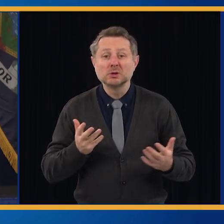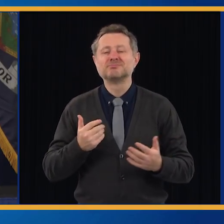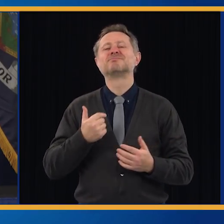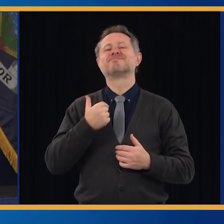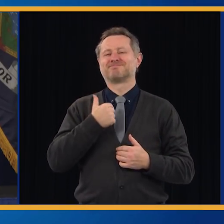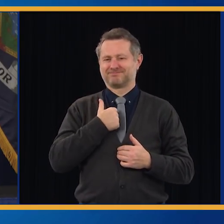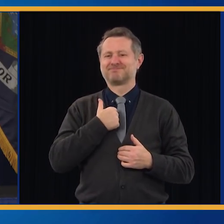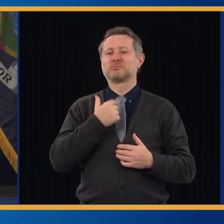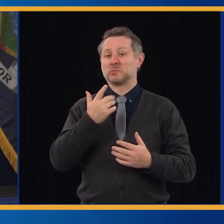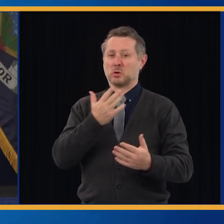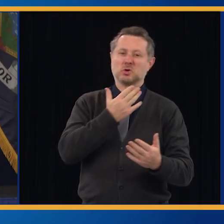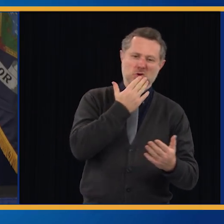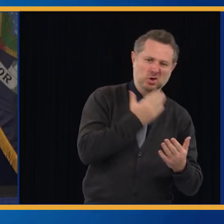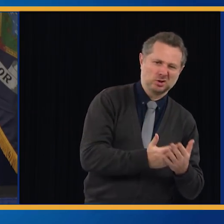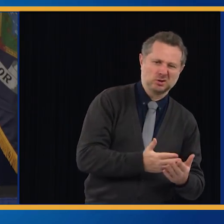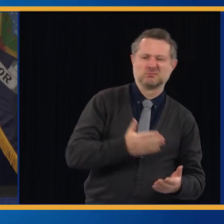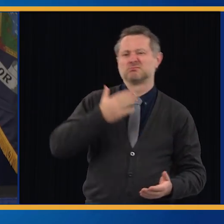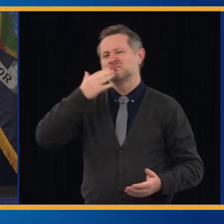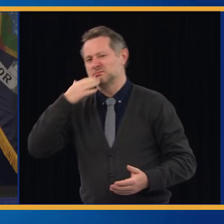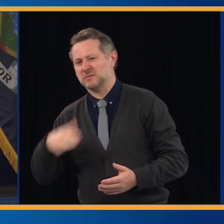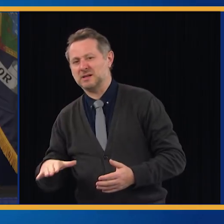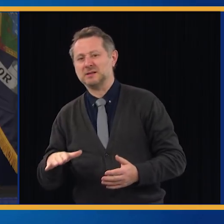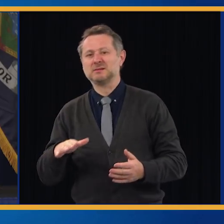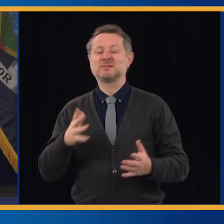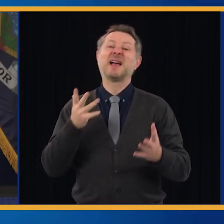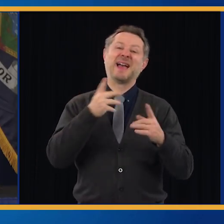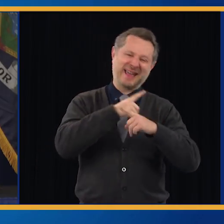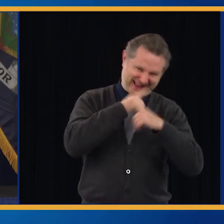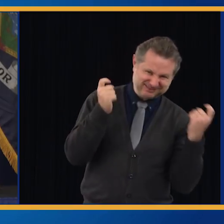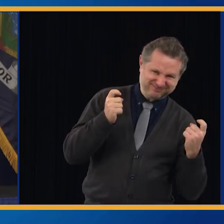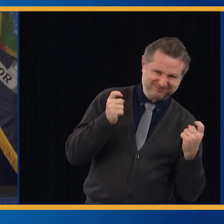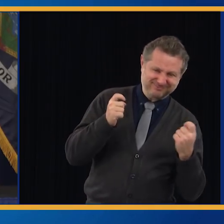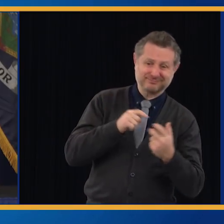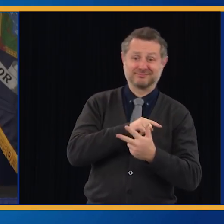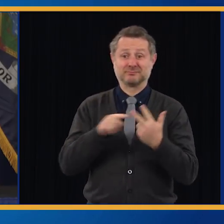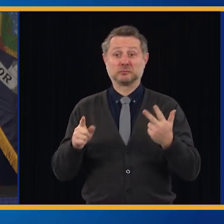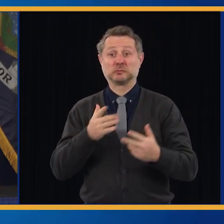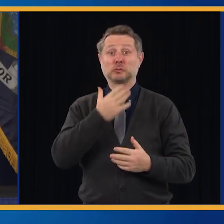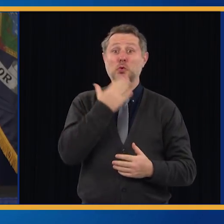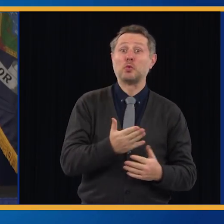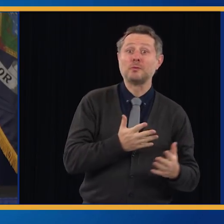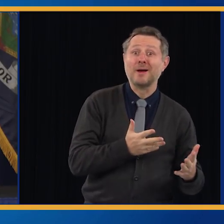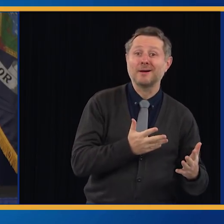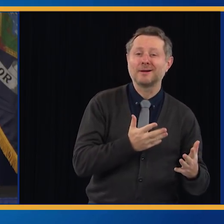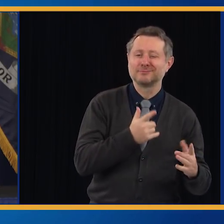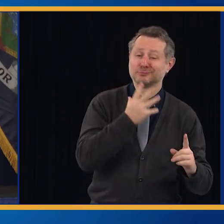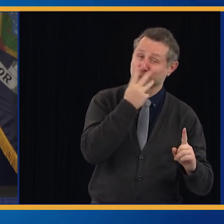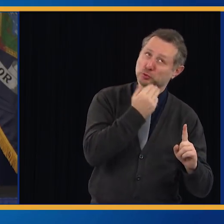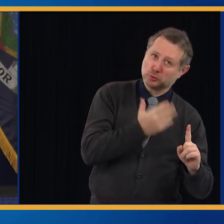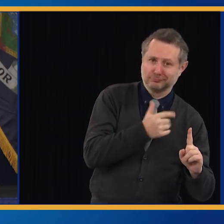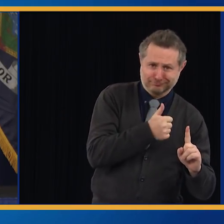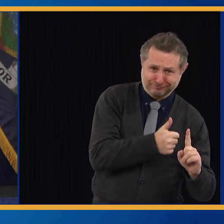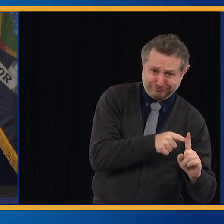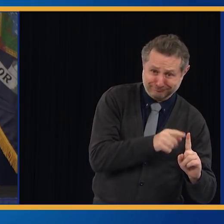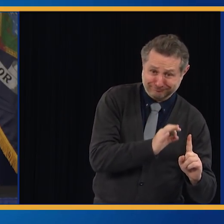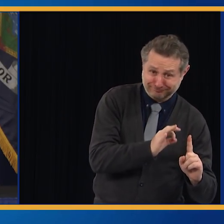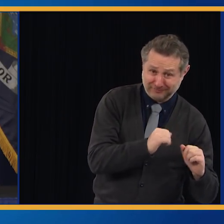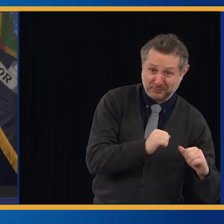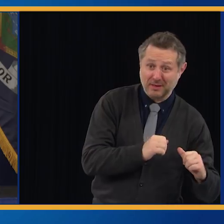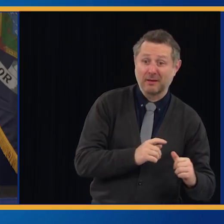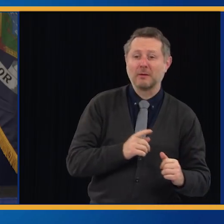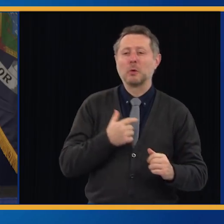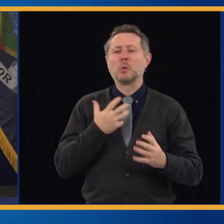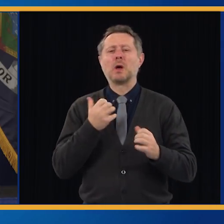all of this. And the good is beautiful. Let me talk to you about some of the facts that we're dealing with